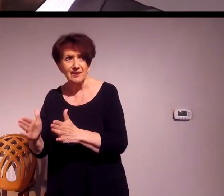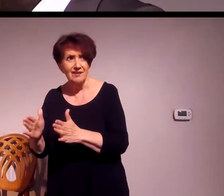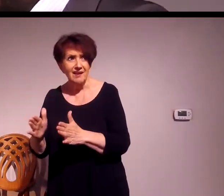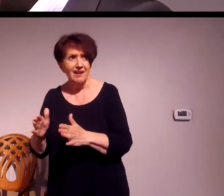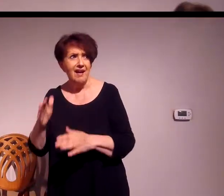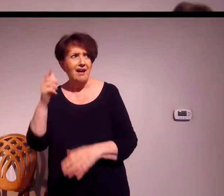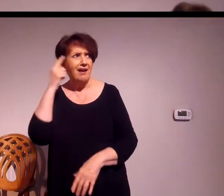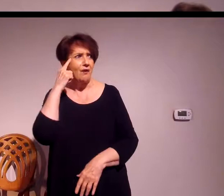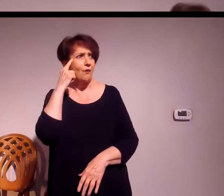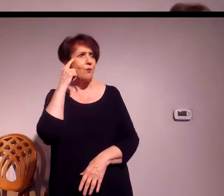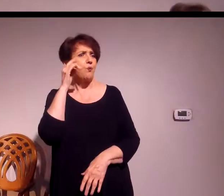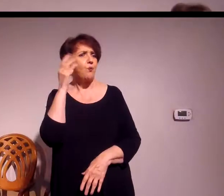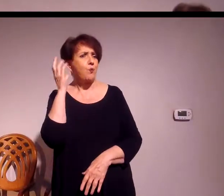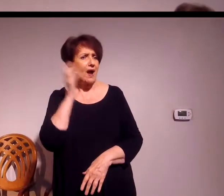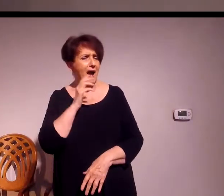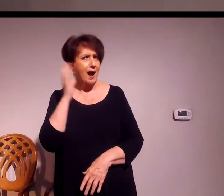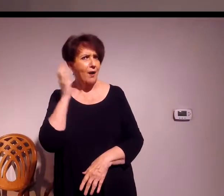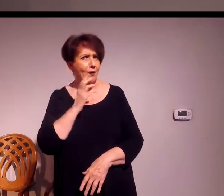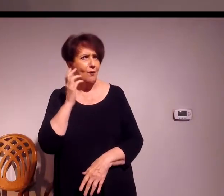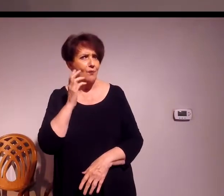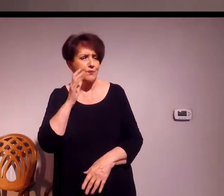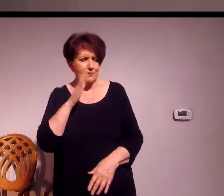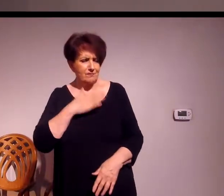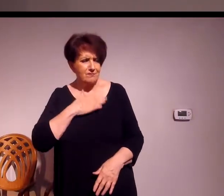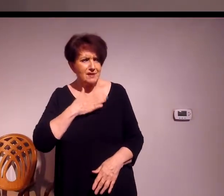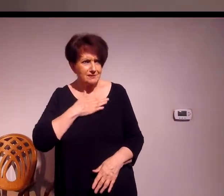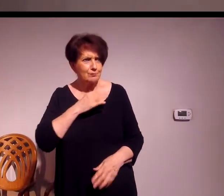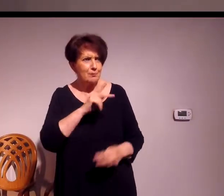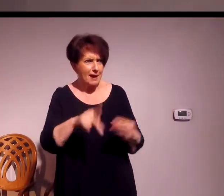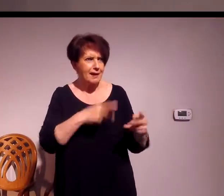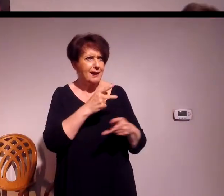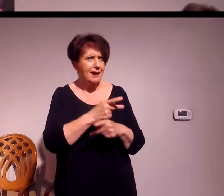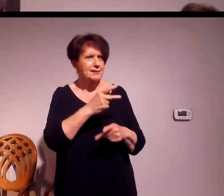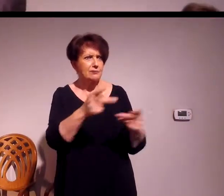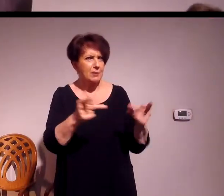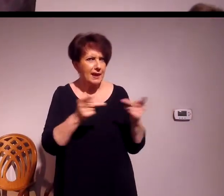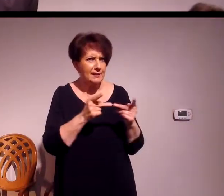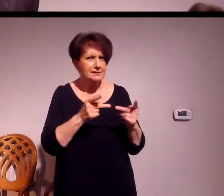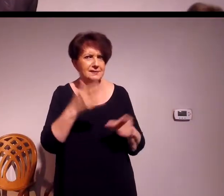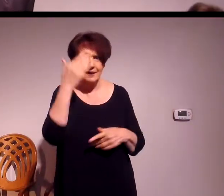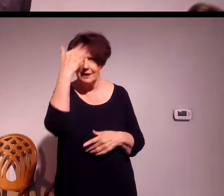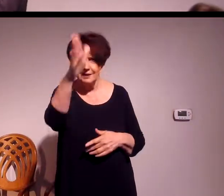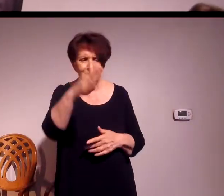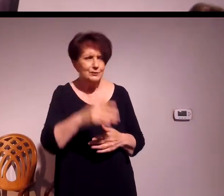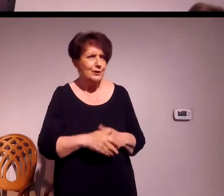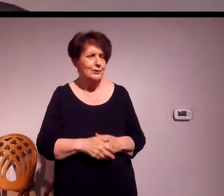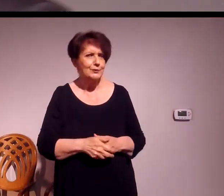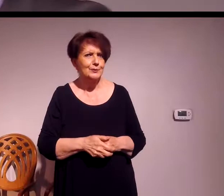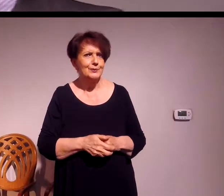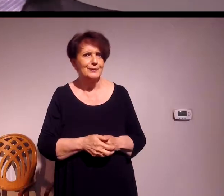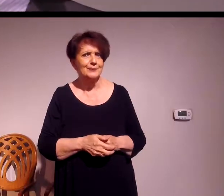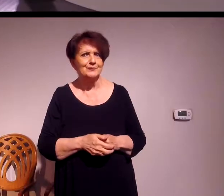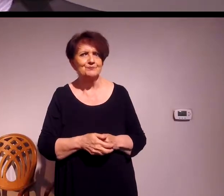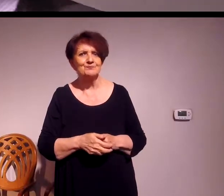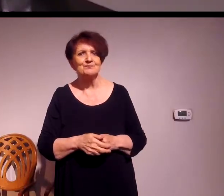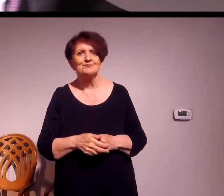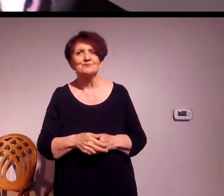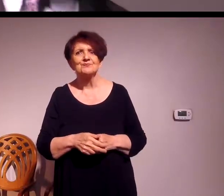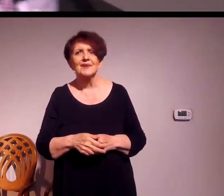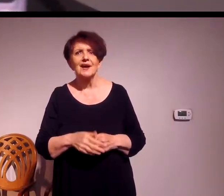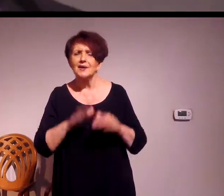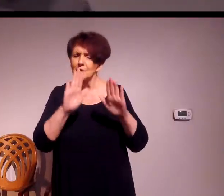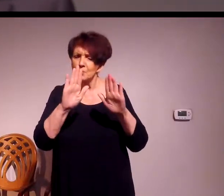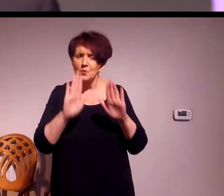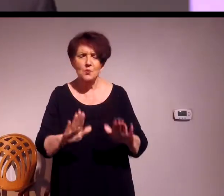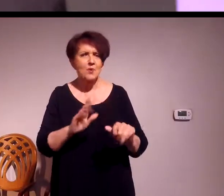place, you know? And I didn't care who looked like me up in there. I was going to be there, okay? And I had a great